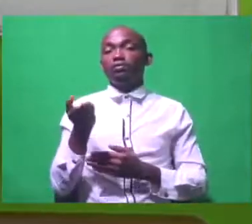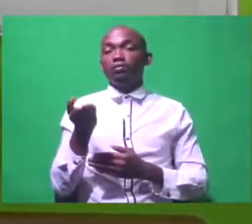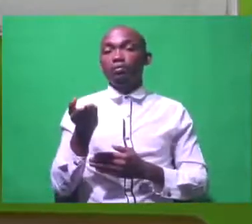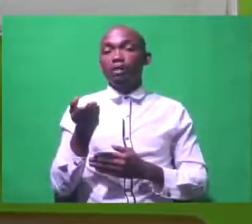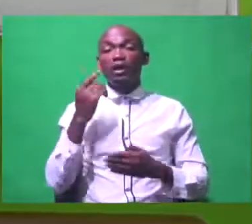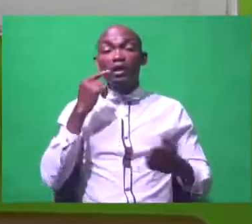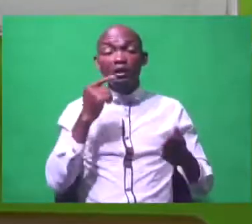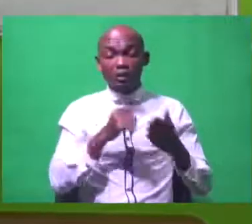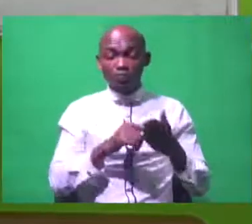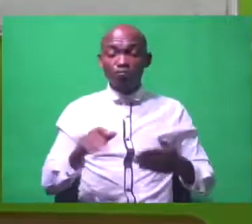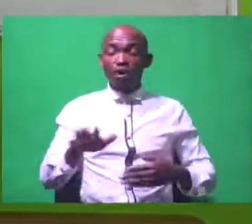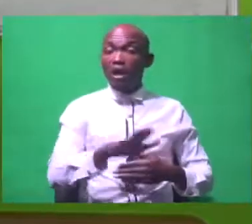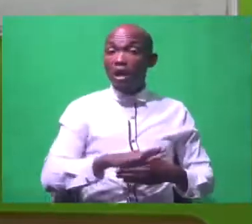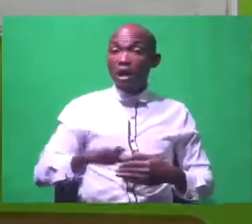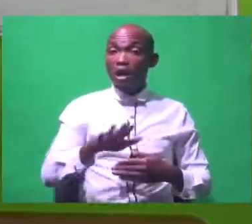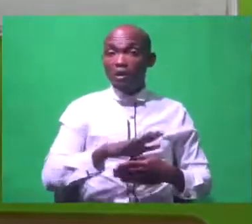for example, land,